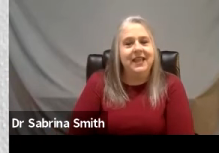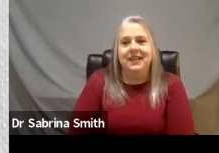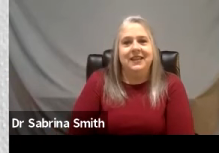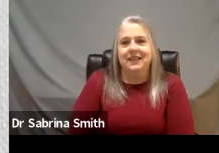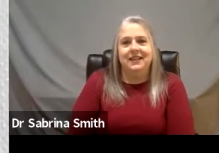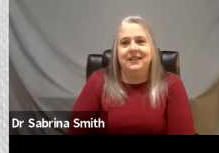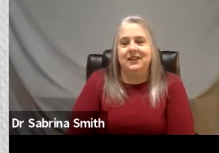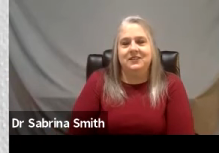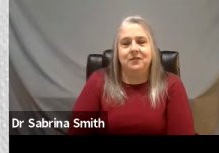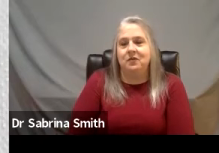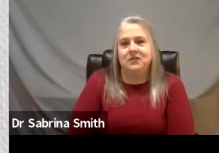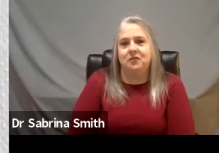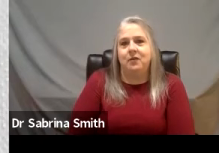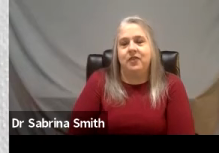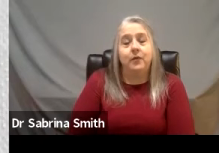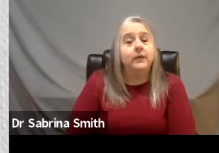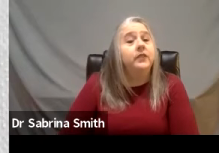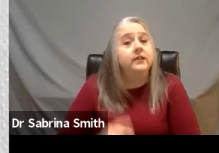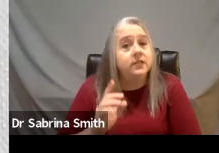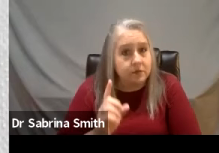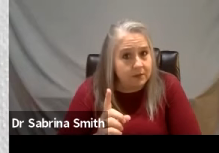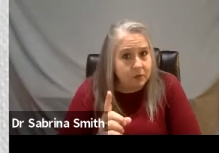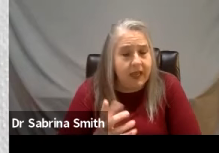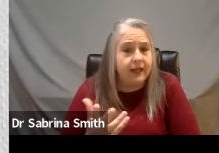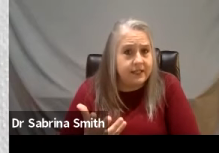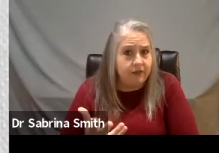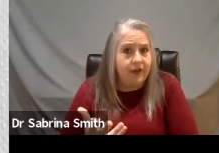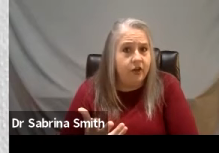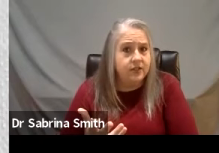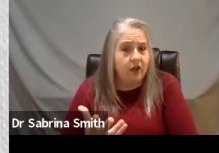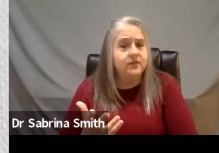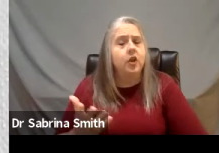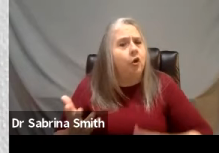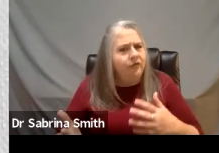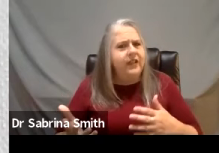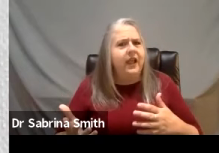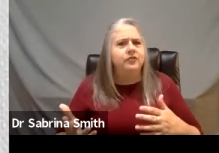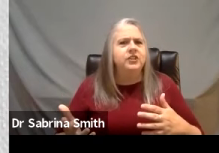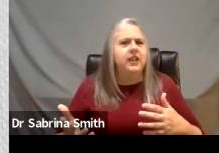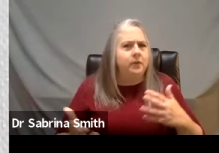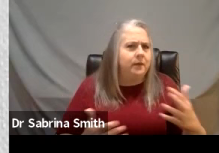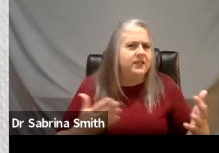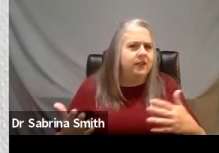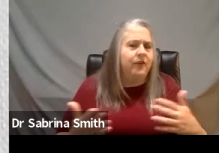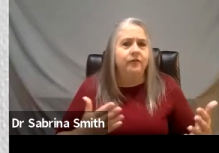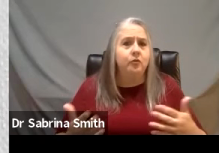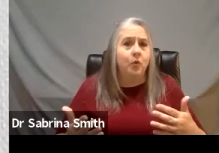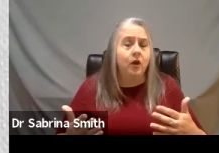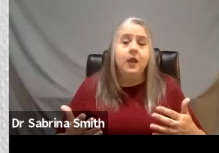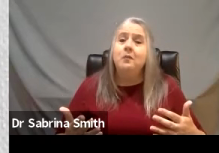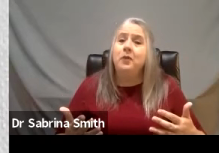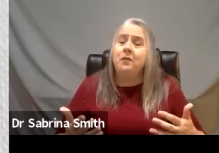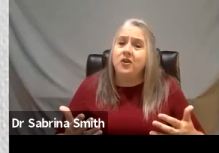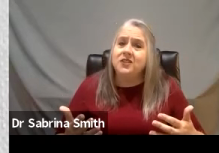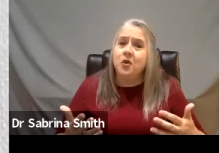say, something wasn't right with that one. And sometimes we can't identify it ourselves. And hopefully after today, you'll be able to identify a few